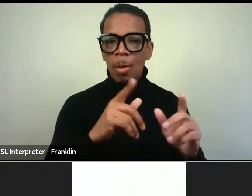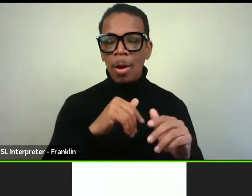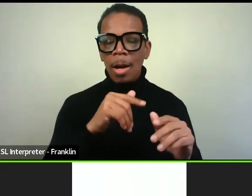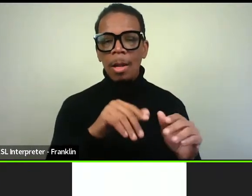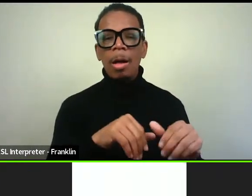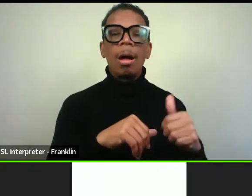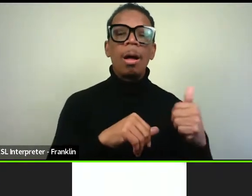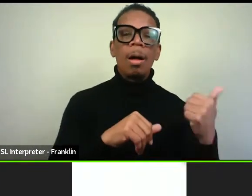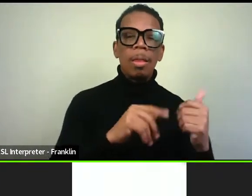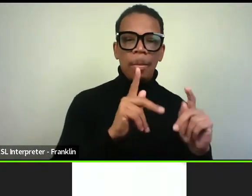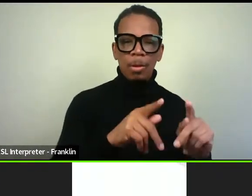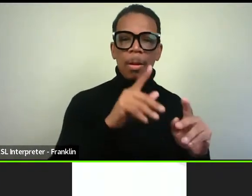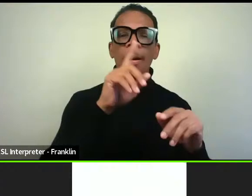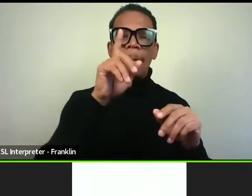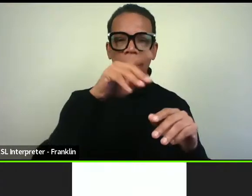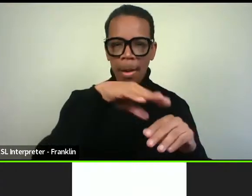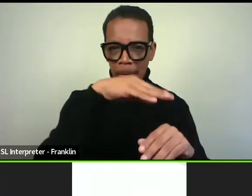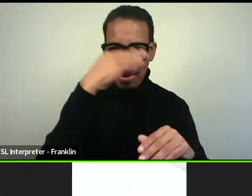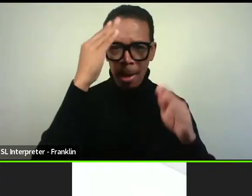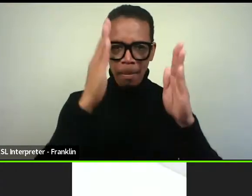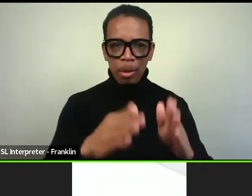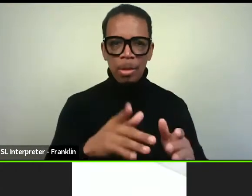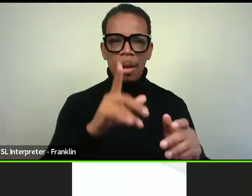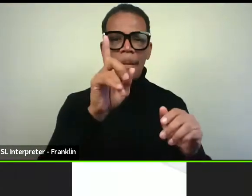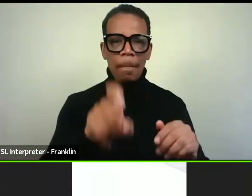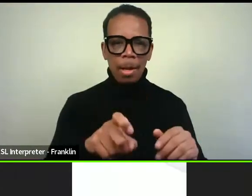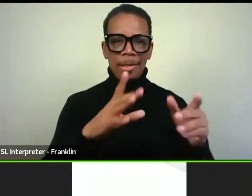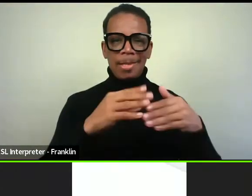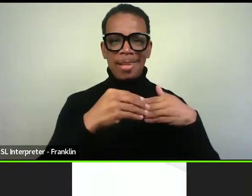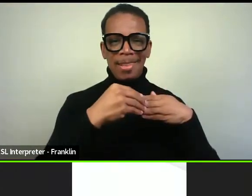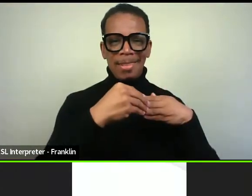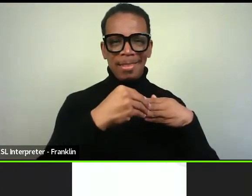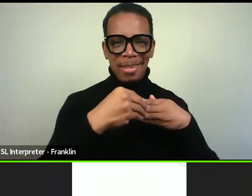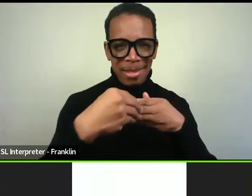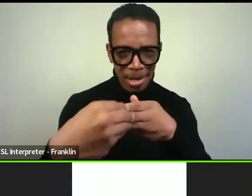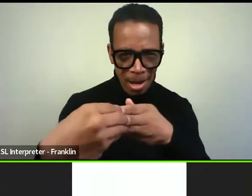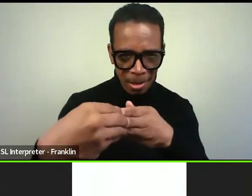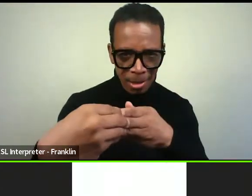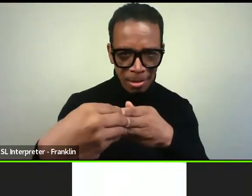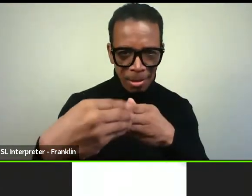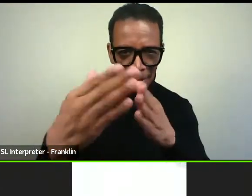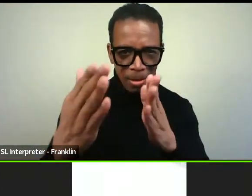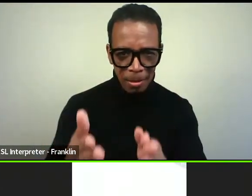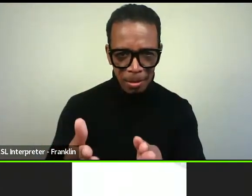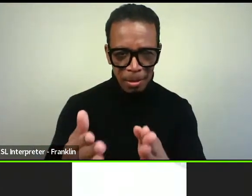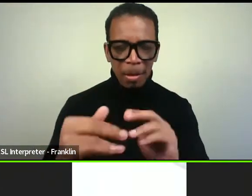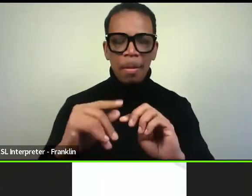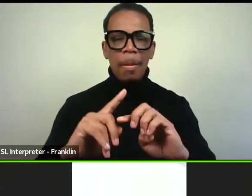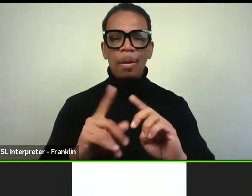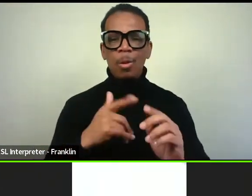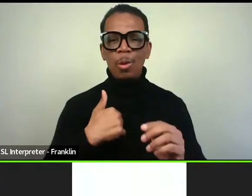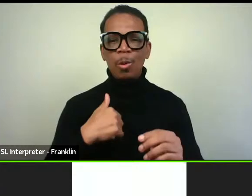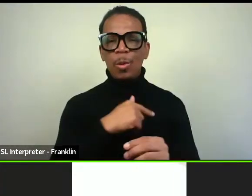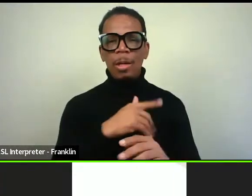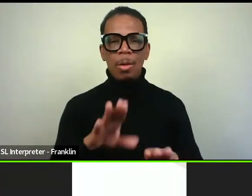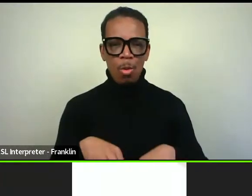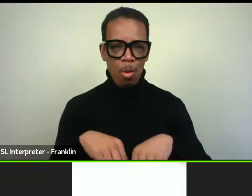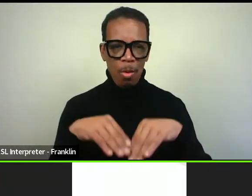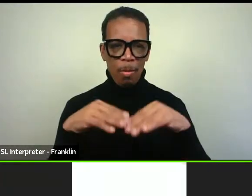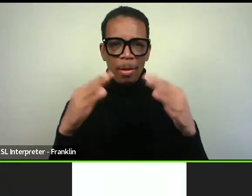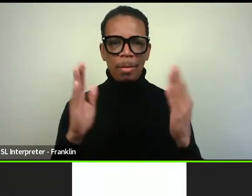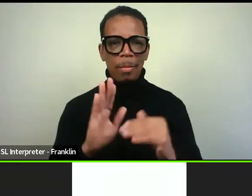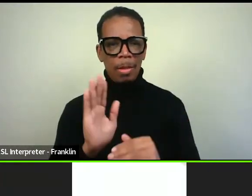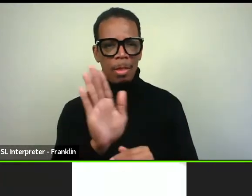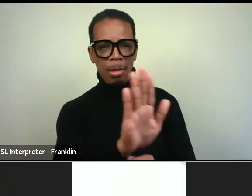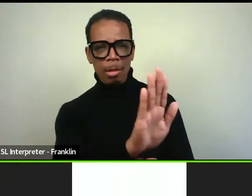a Black person has to conduct it. And we definitely opened up their eyes to